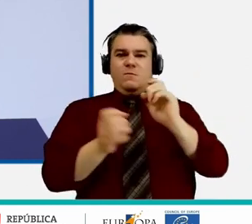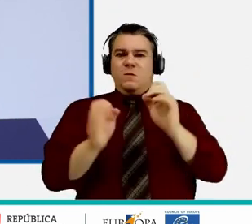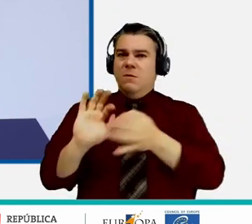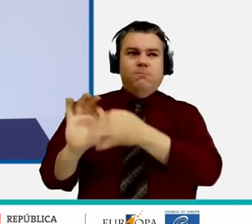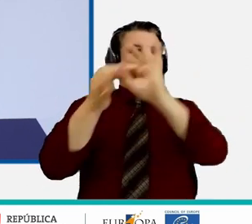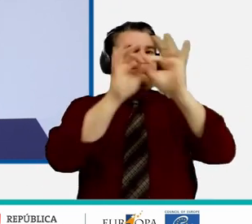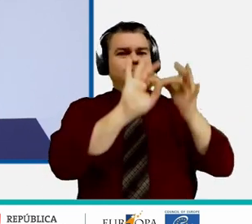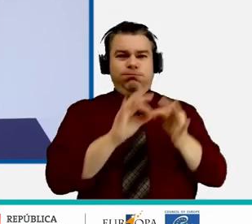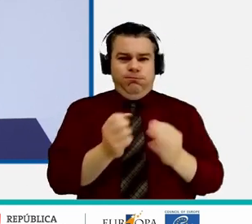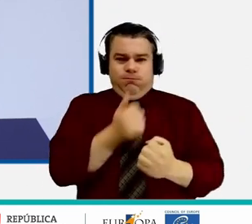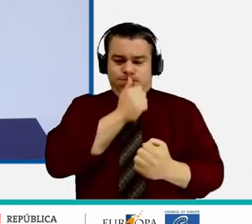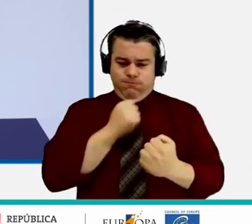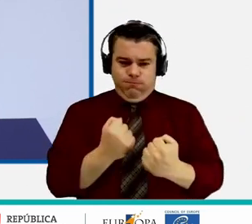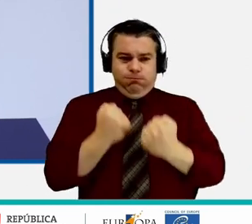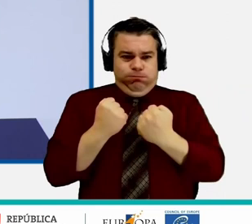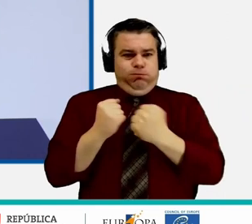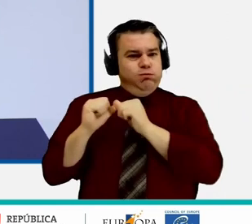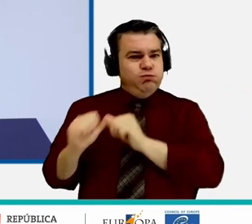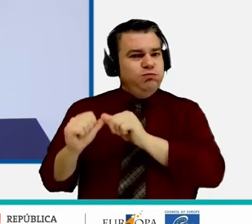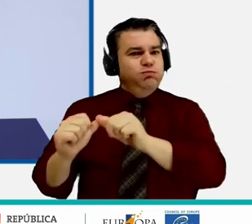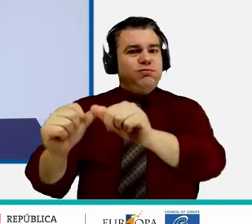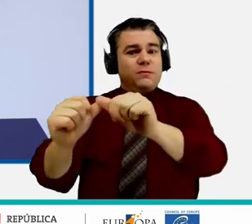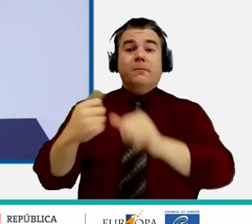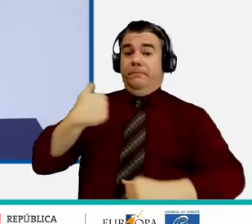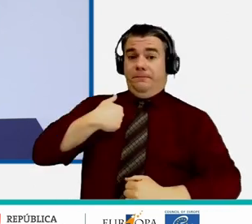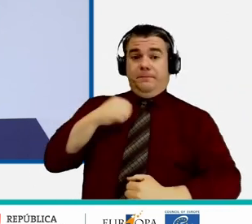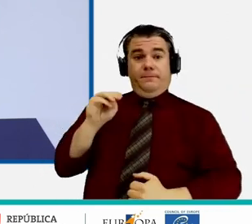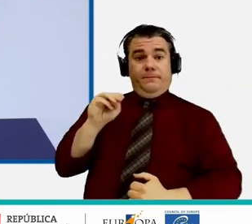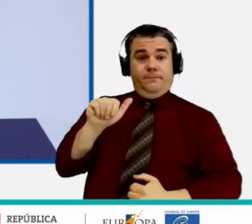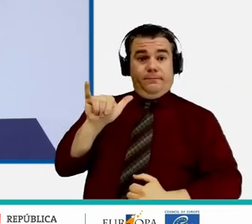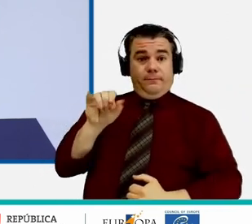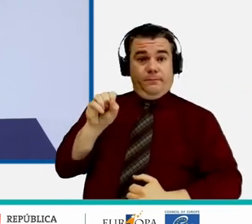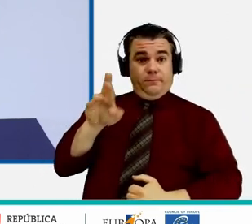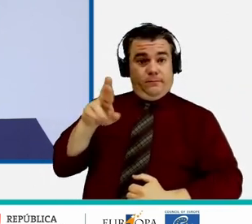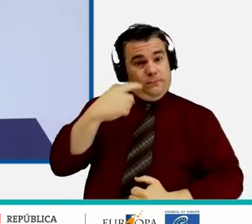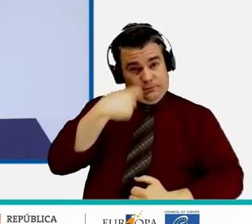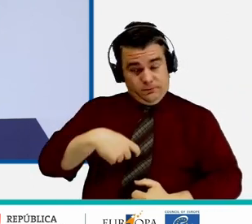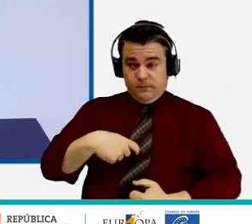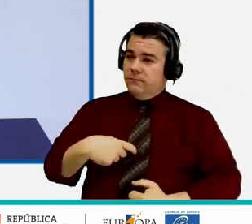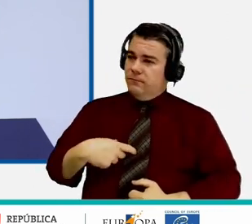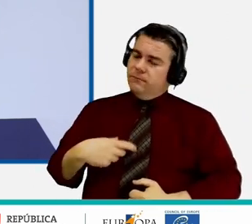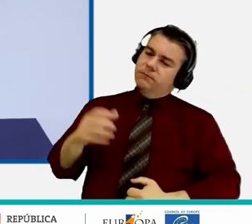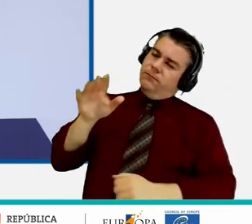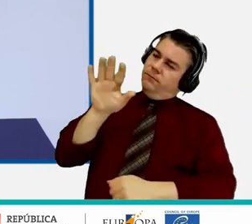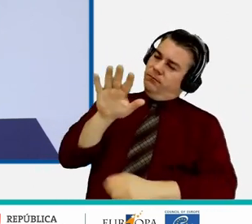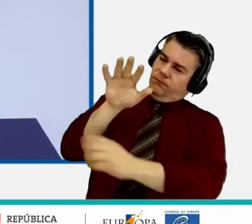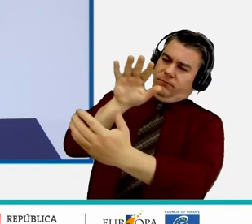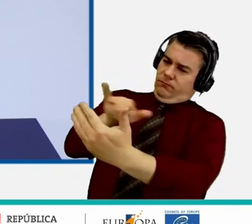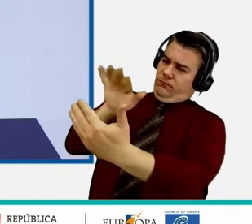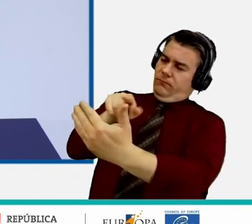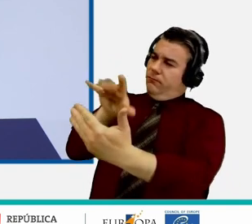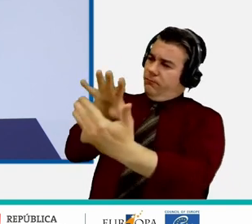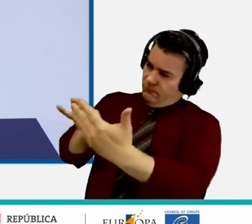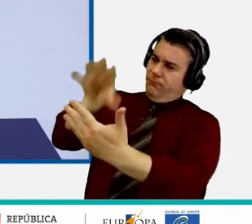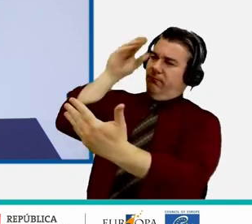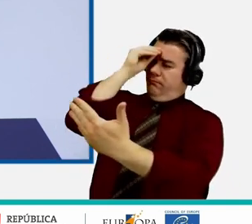the years. As a mayor myself, I'm eager to learn from your experience. Can you tell us how you intend